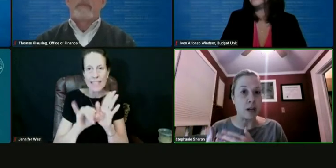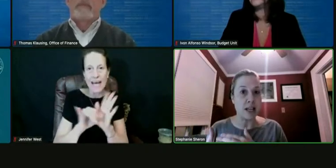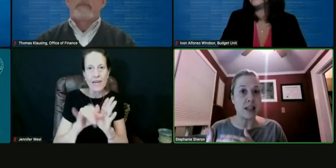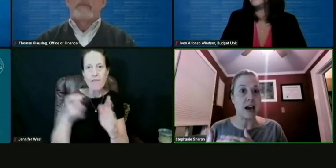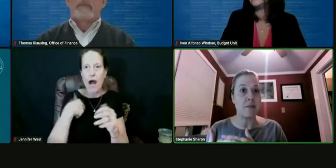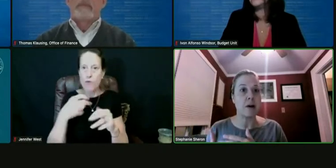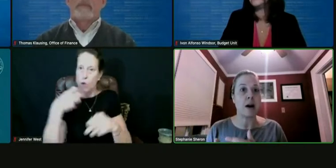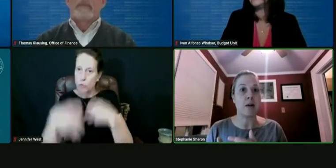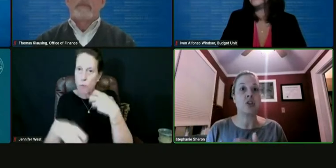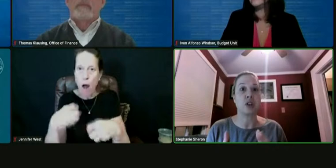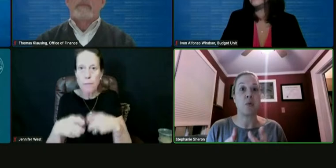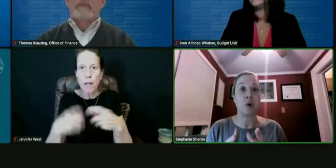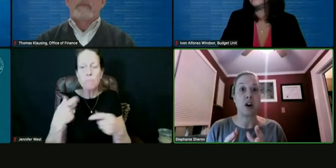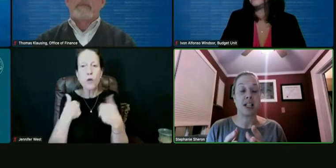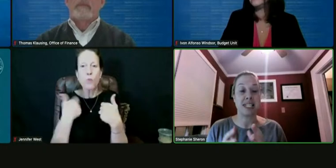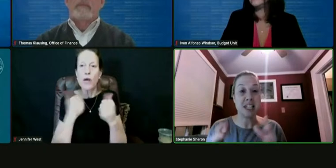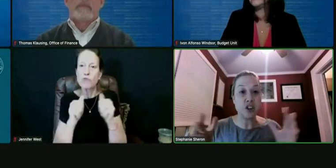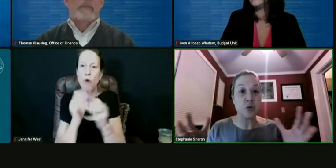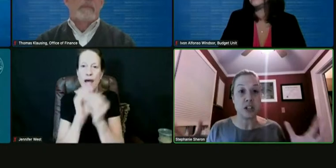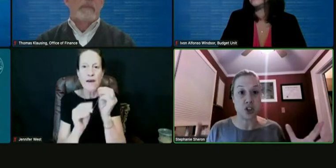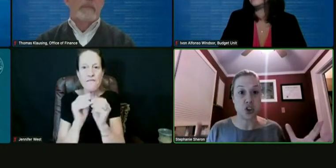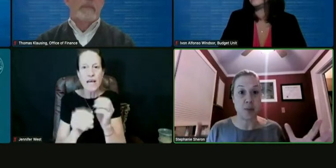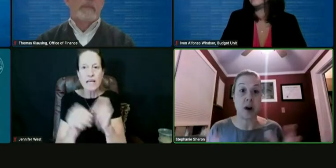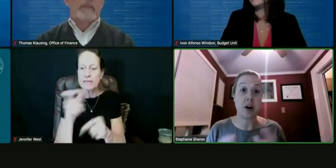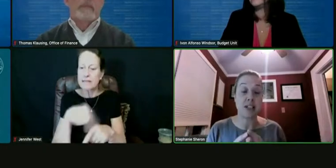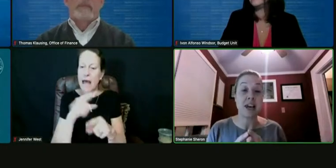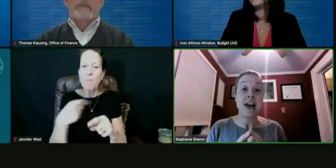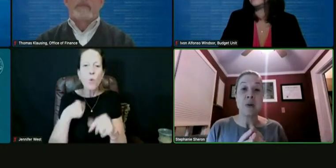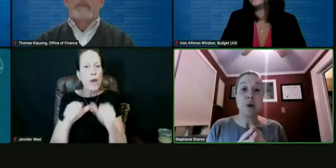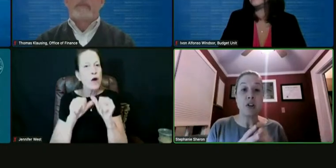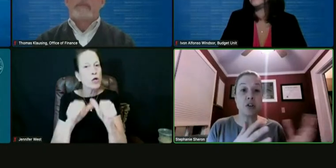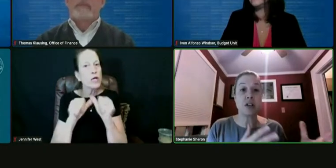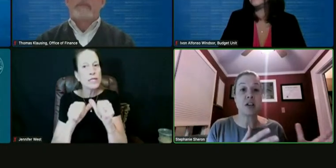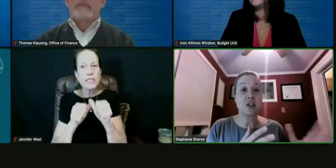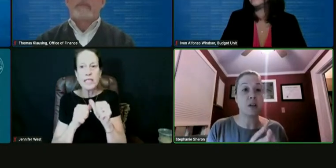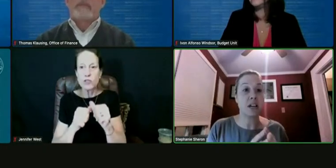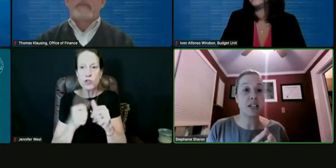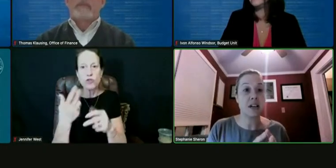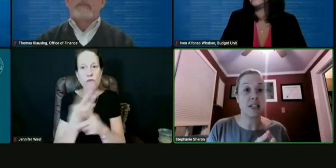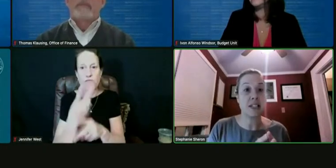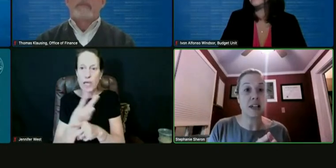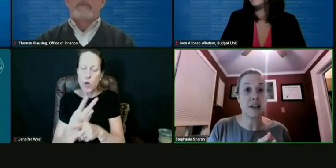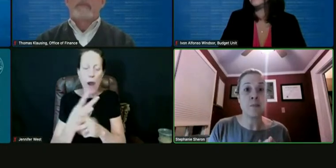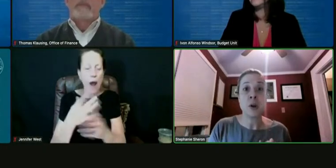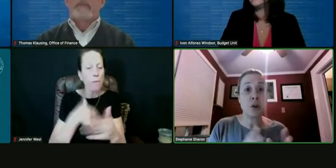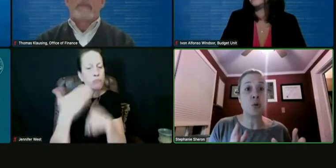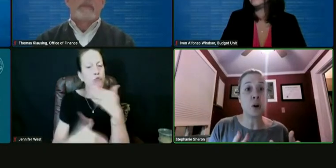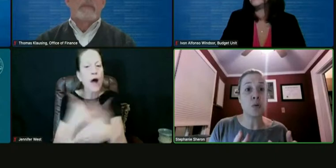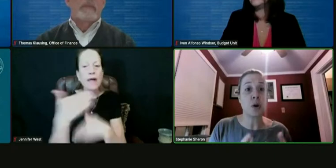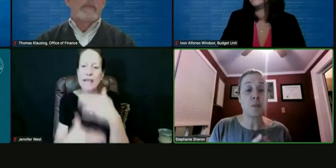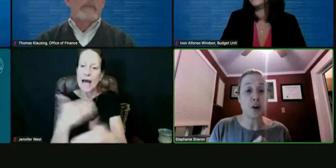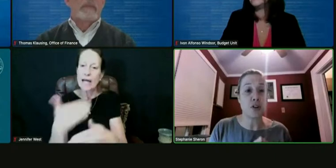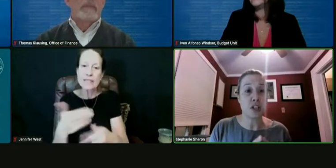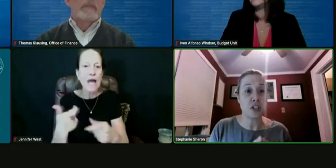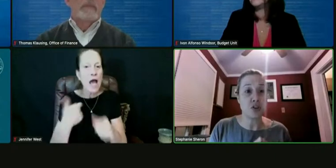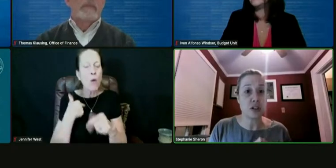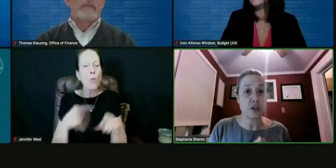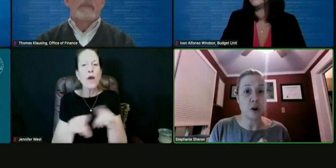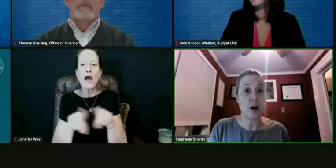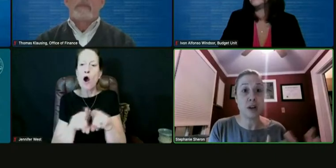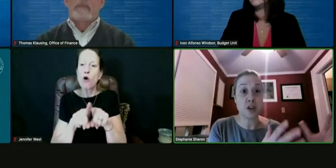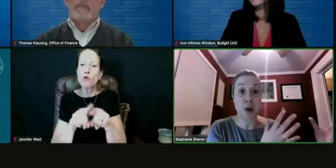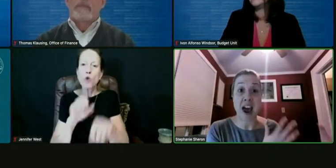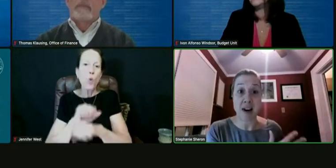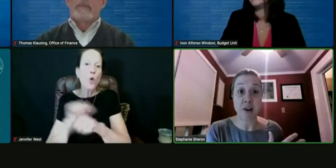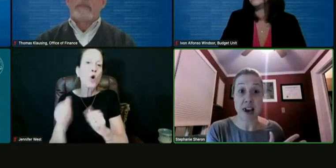we remedy them so that we are continuing to track progress. And we also, as Dr. McKnight stated, we do work with our partnering districts